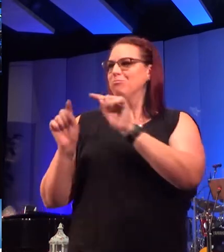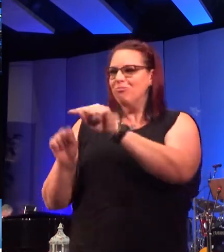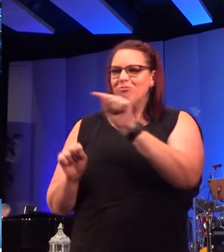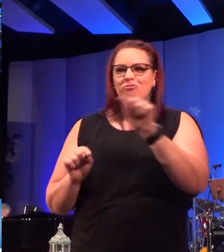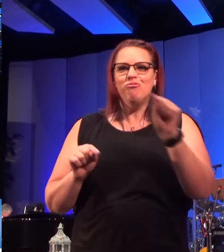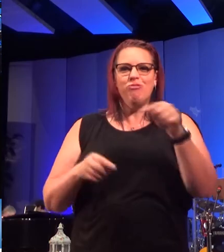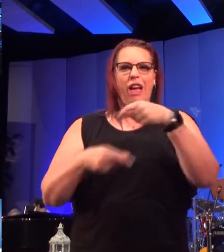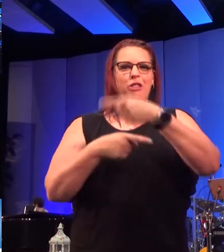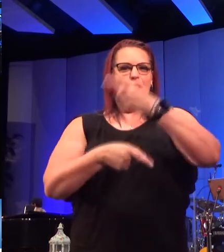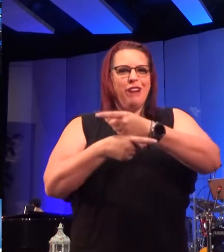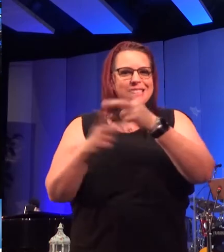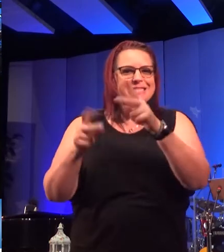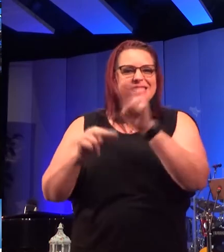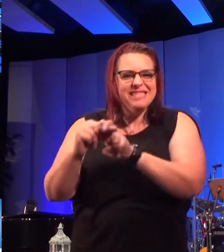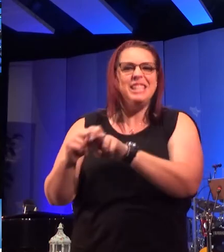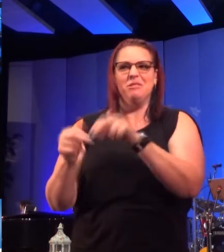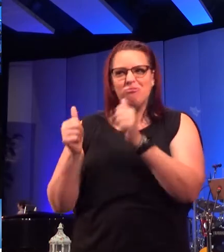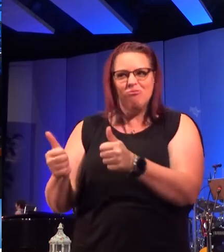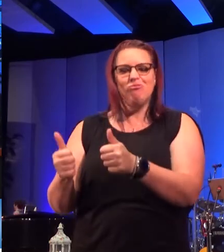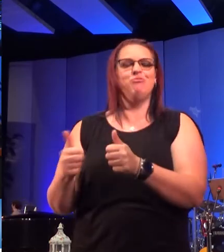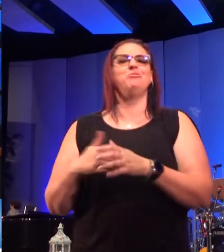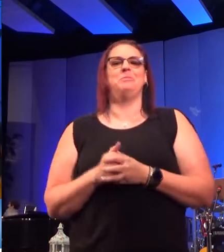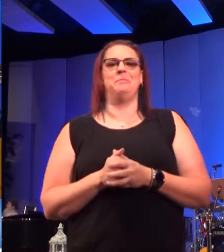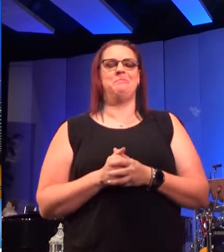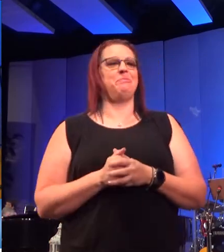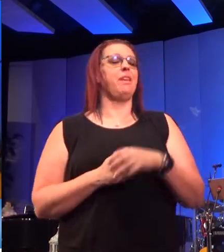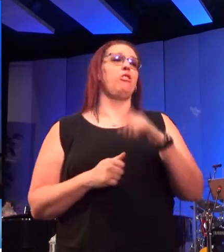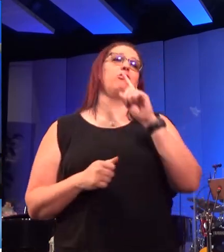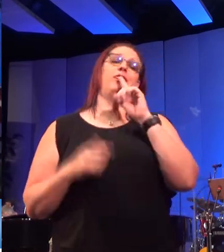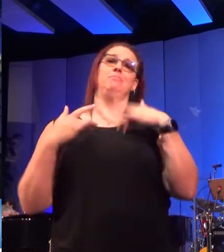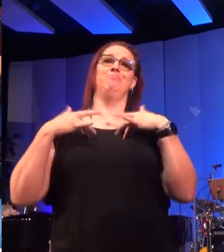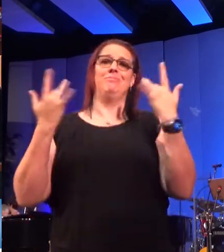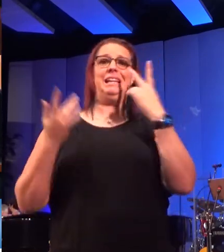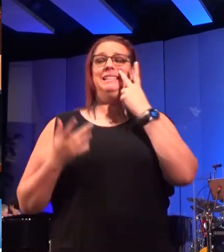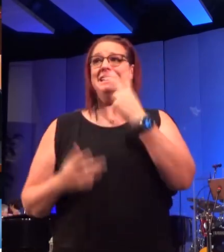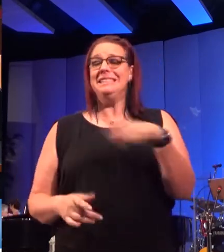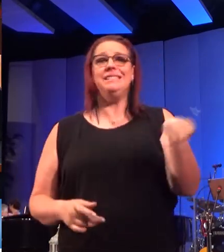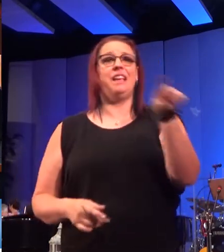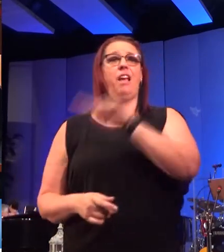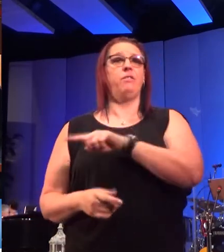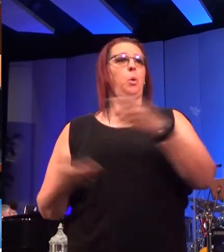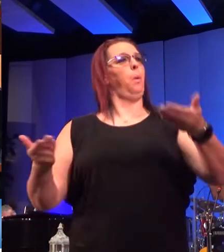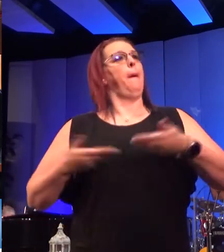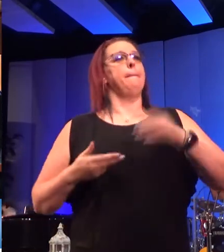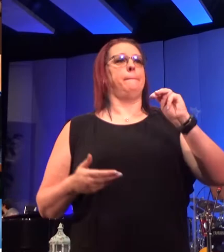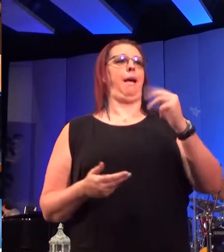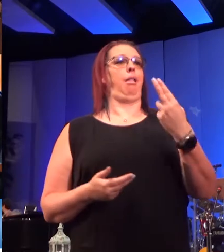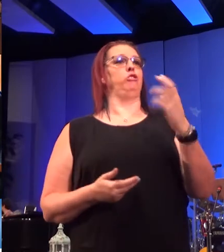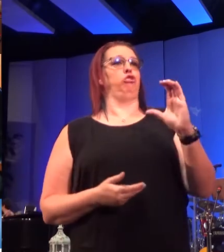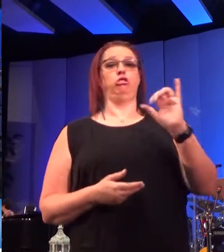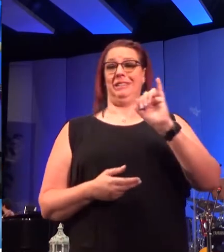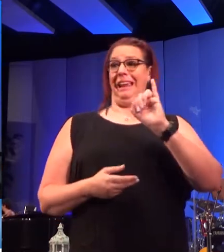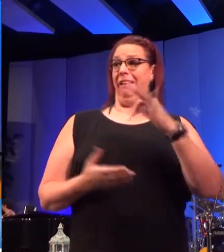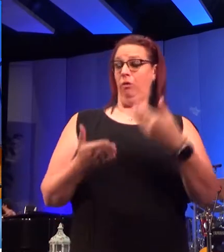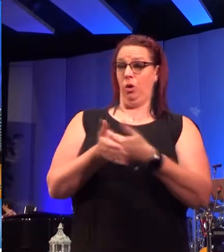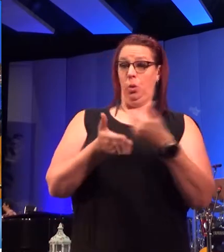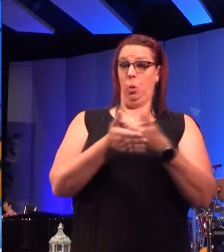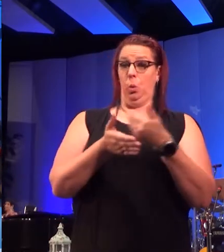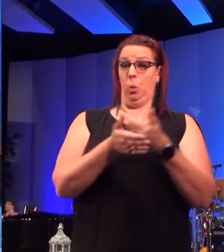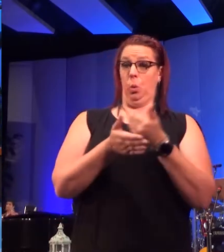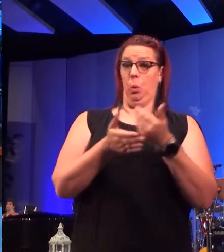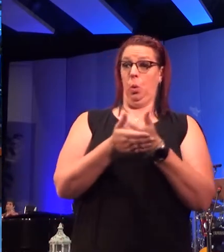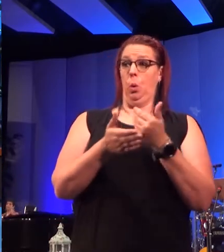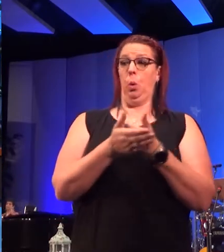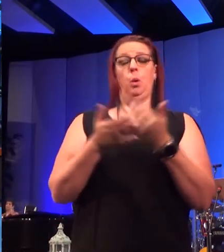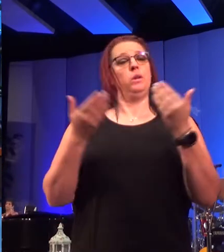where they should be. It's lovely to see all of you. Welcome to Mile High Church. If you're new to Mile High Church, you